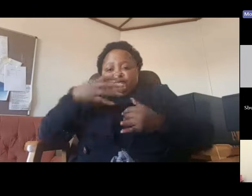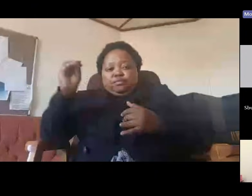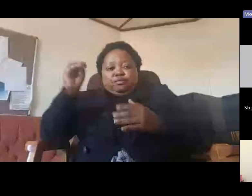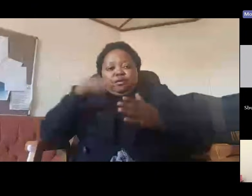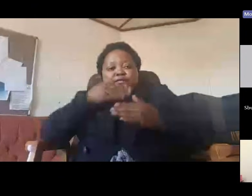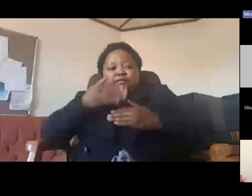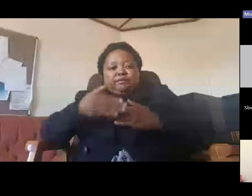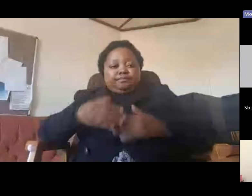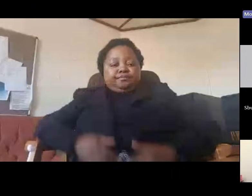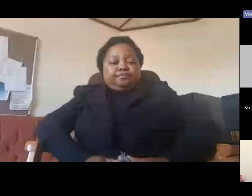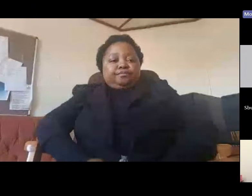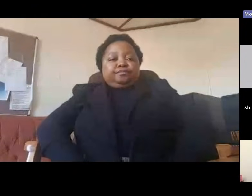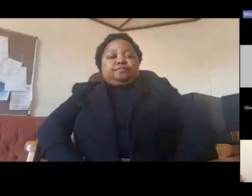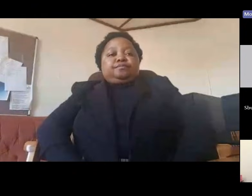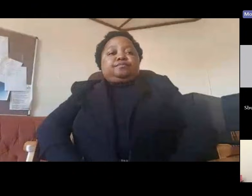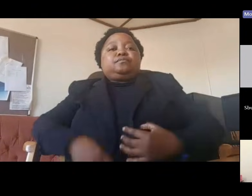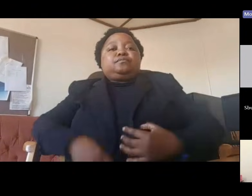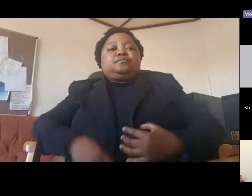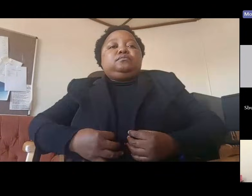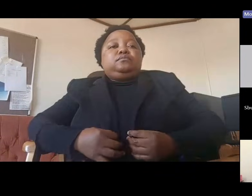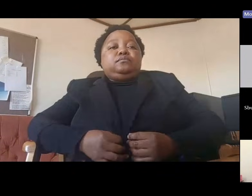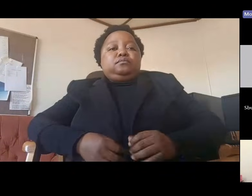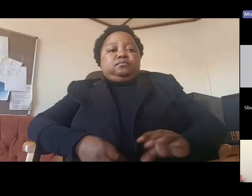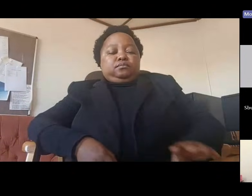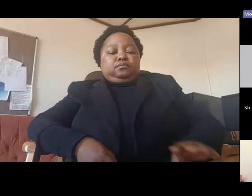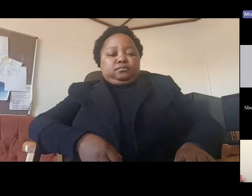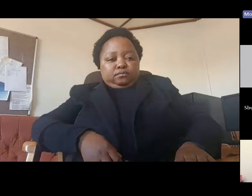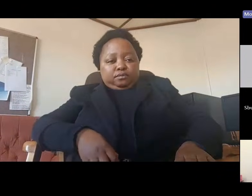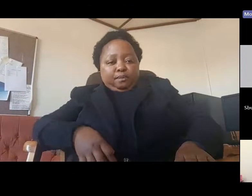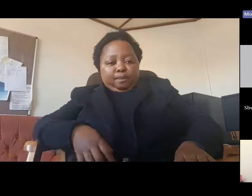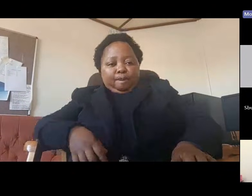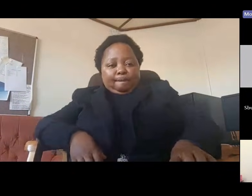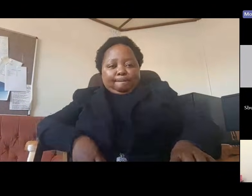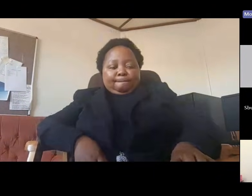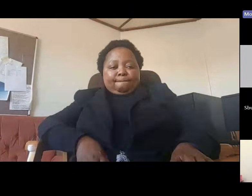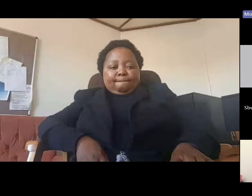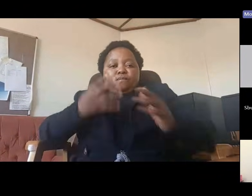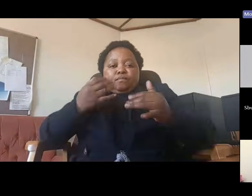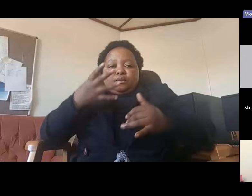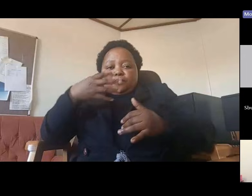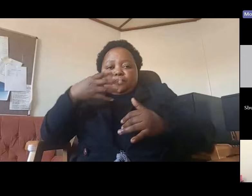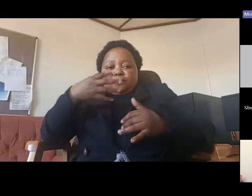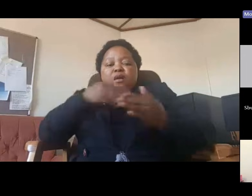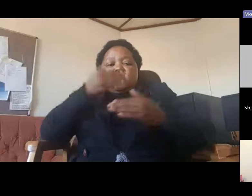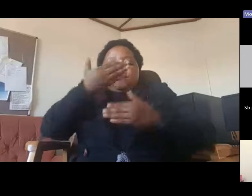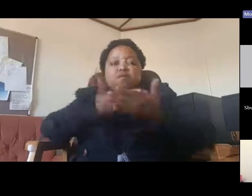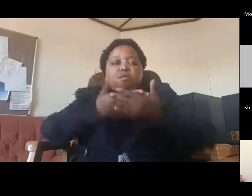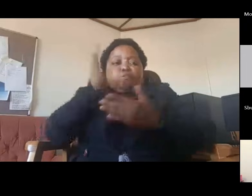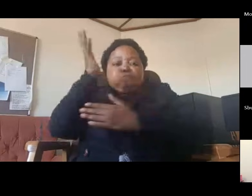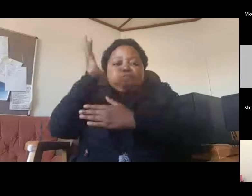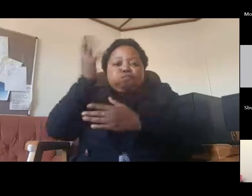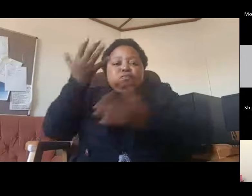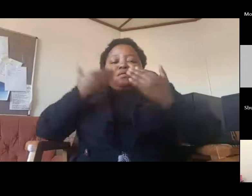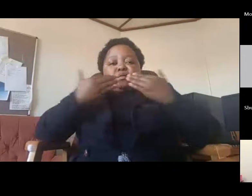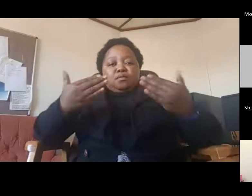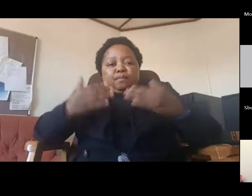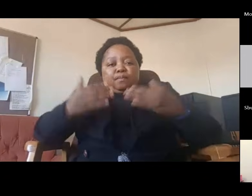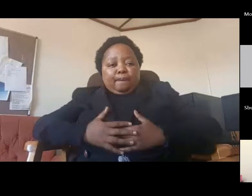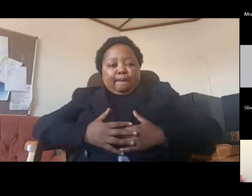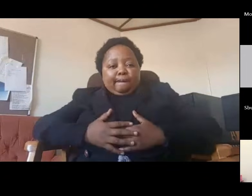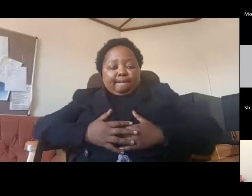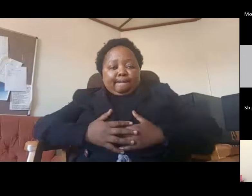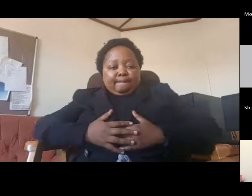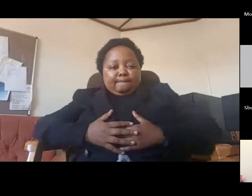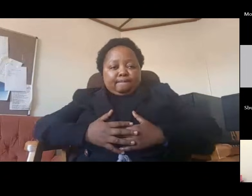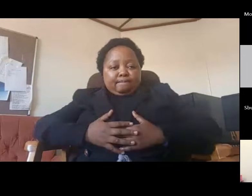Mayor Mamunagin, please proceed to unmute and then give us your closing remarks. Thank you.